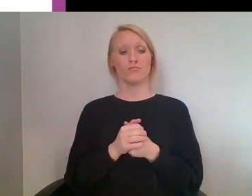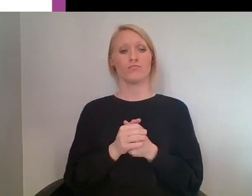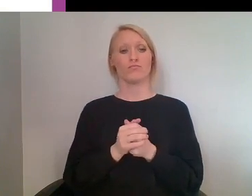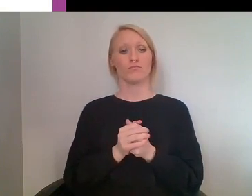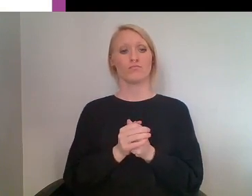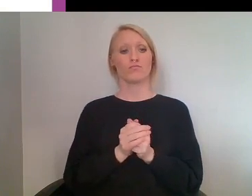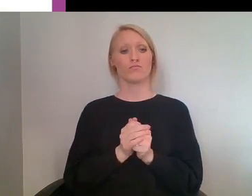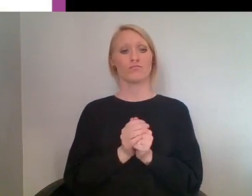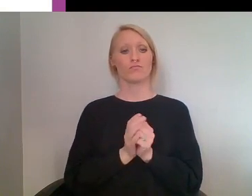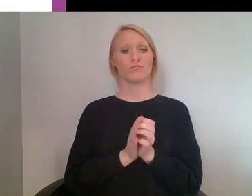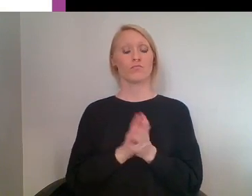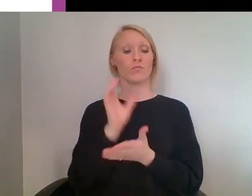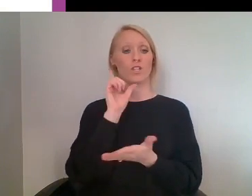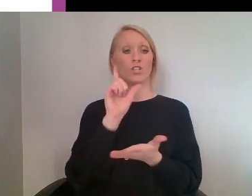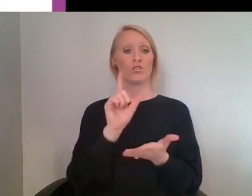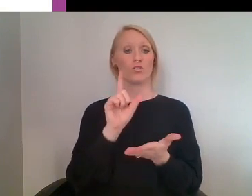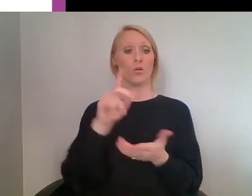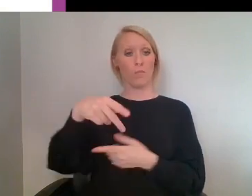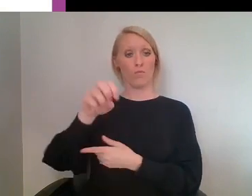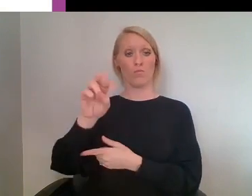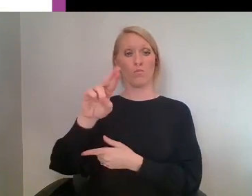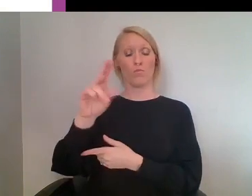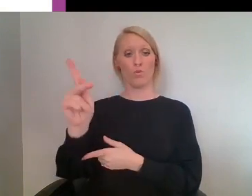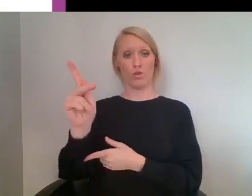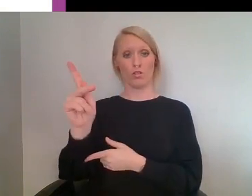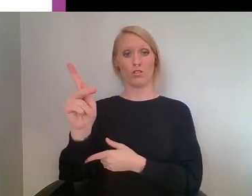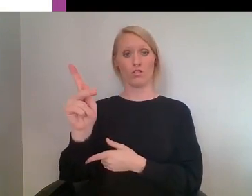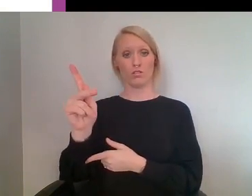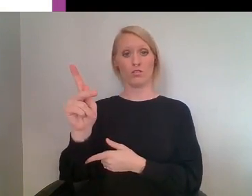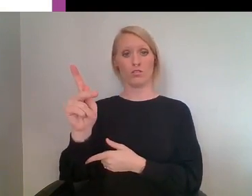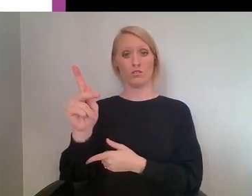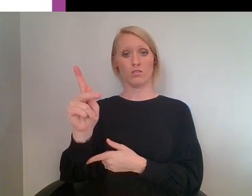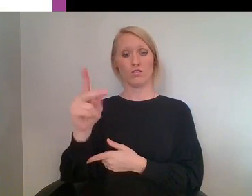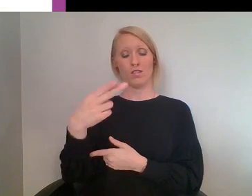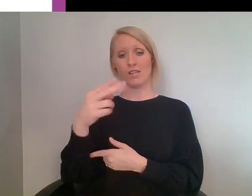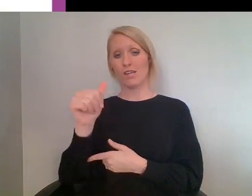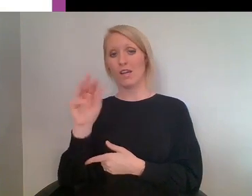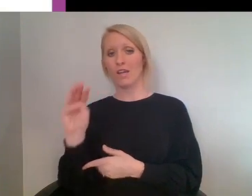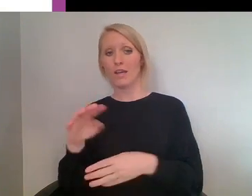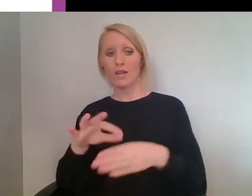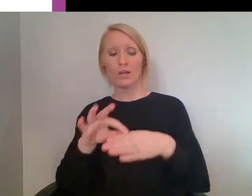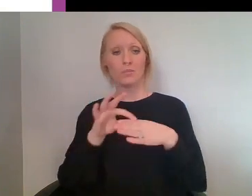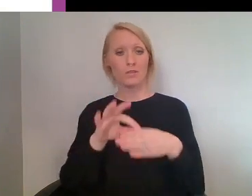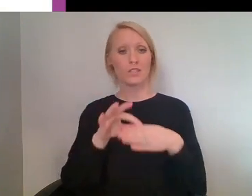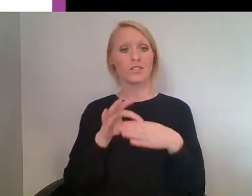in it. Pork, like pork loin and tenderloin, those tend